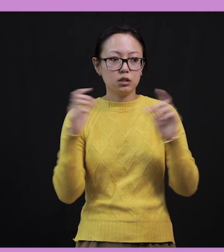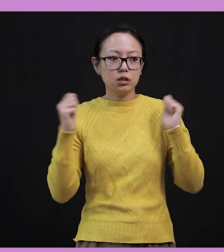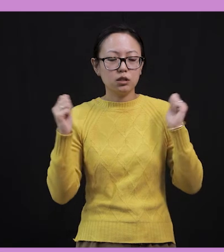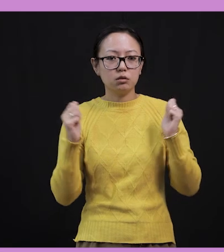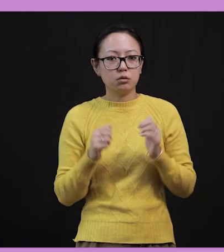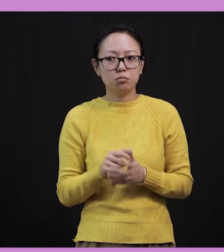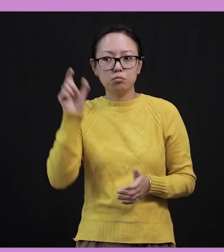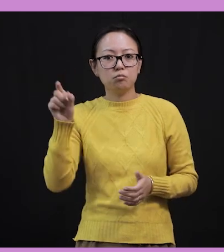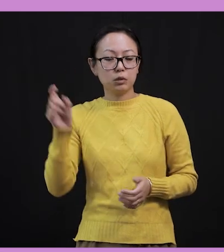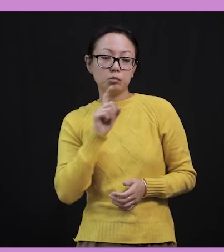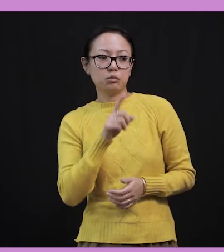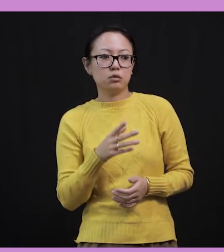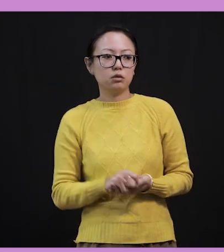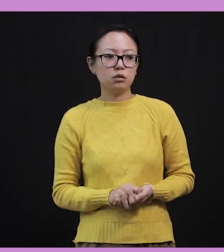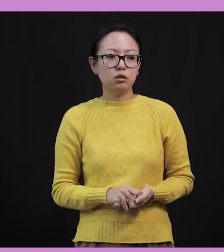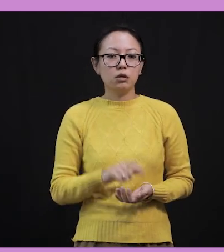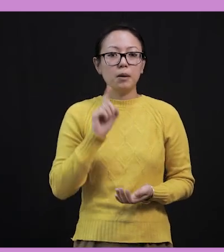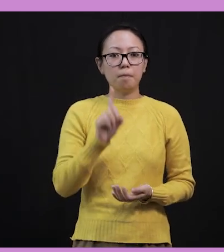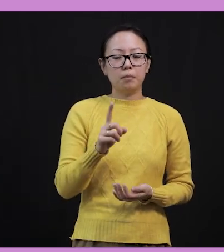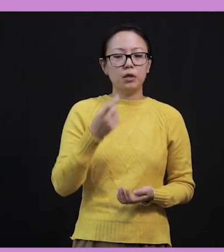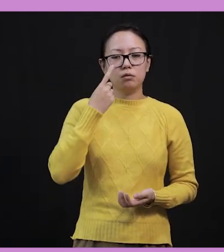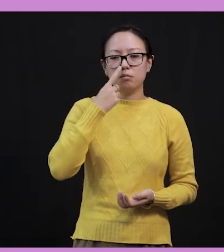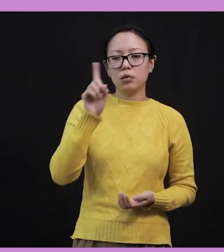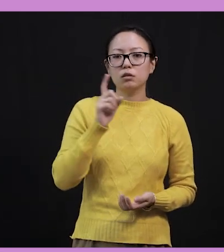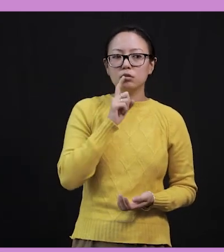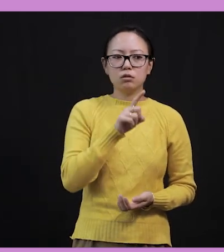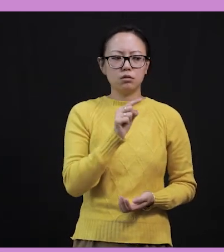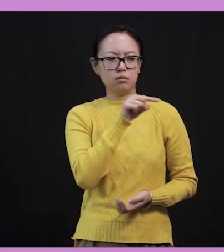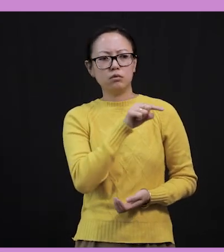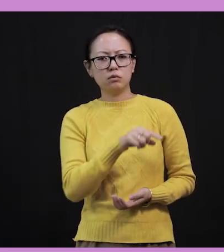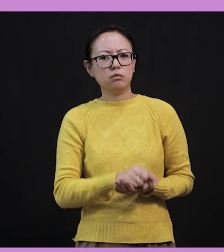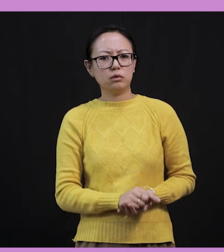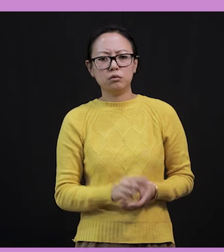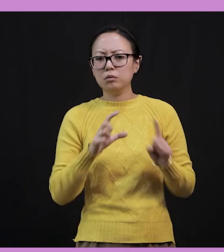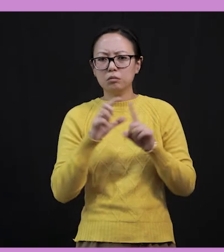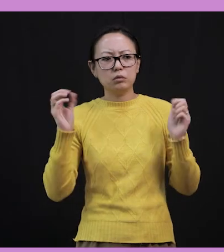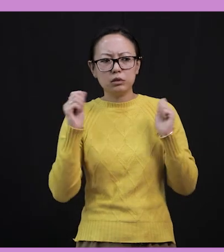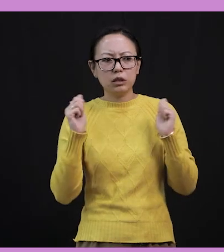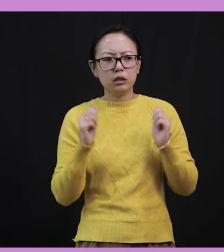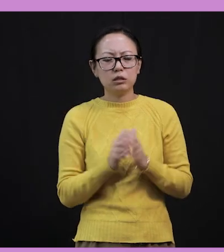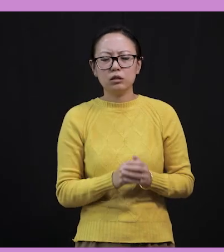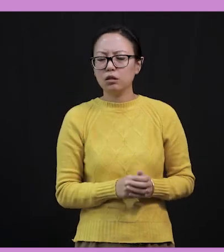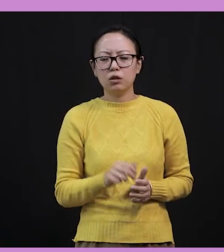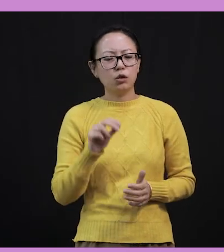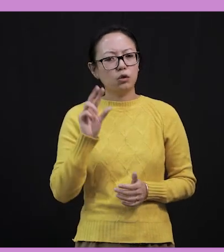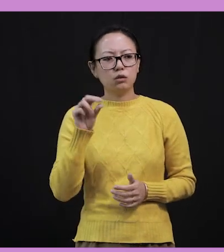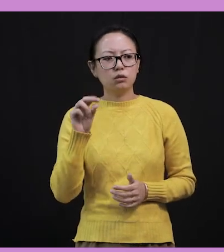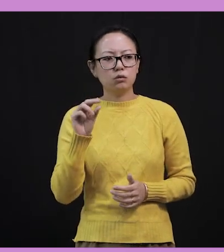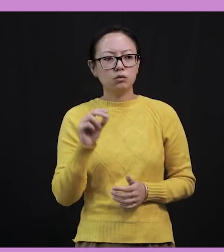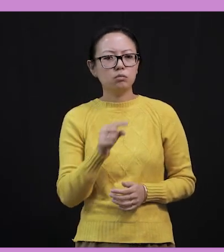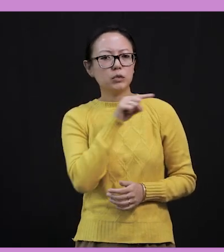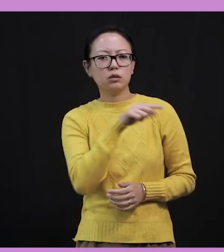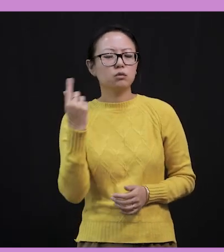lines and then I'm going to ask you questions on them. I saw a snake and ran away. Some snakes are